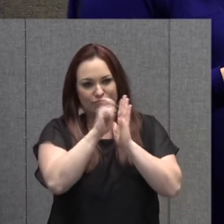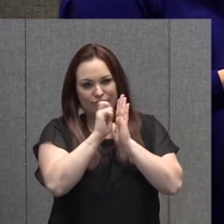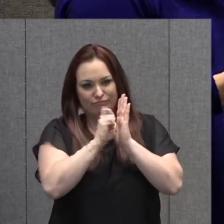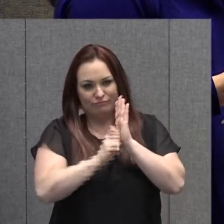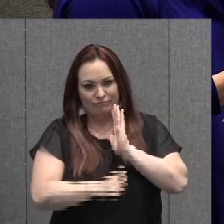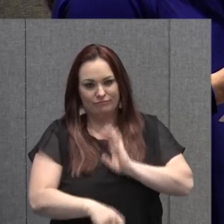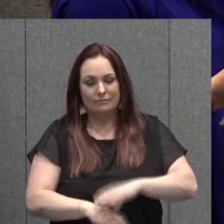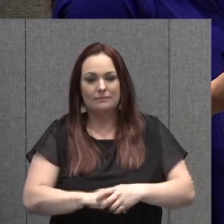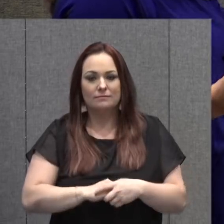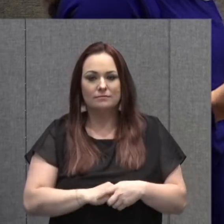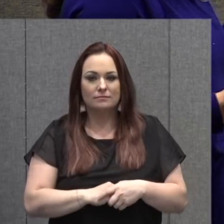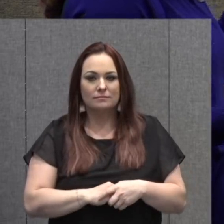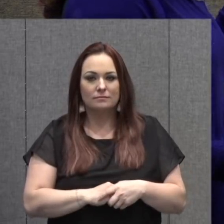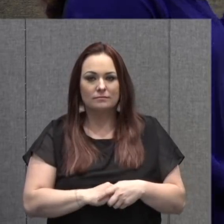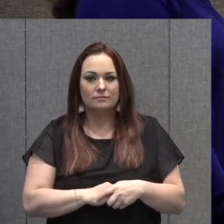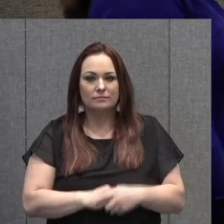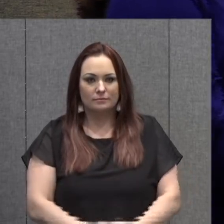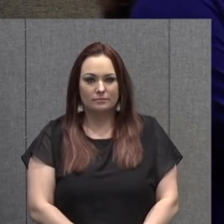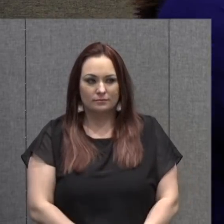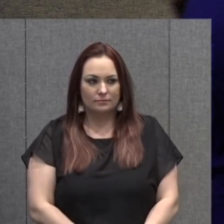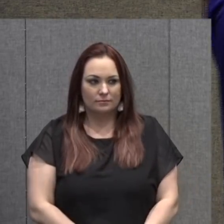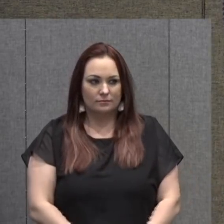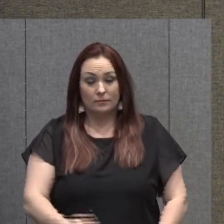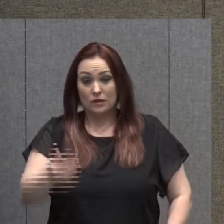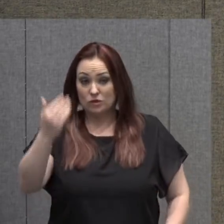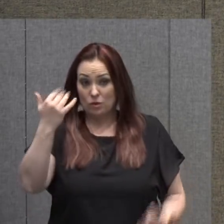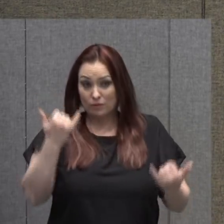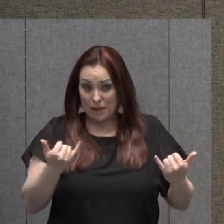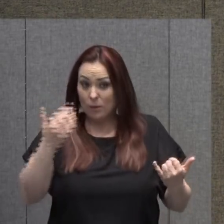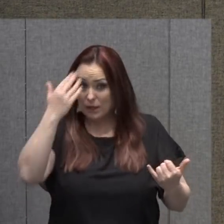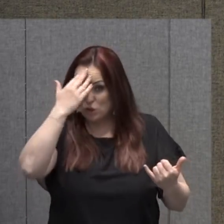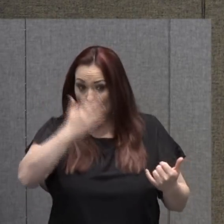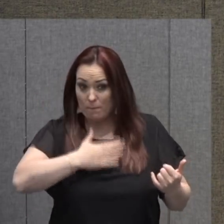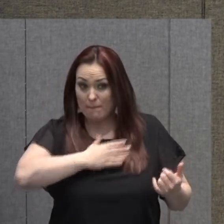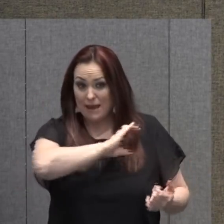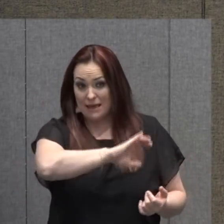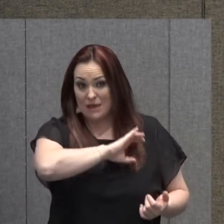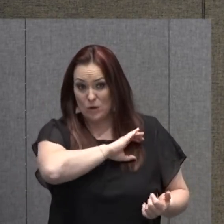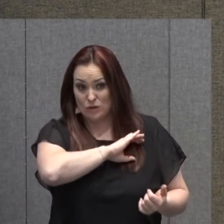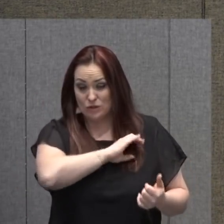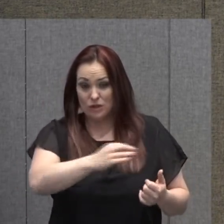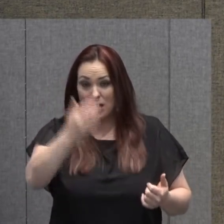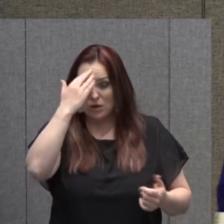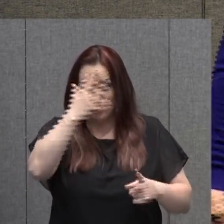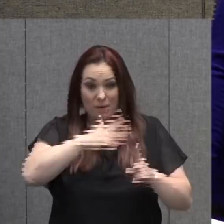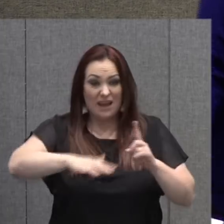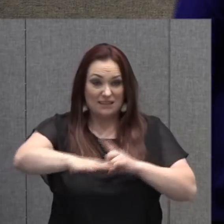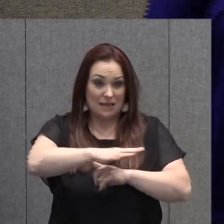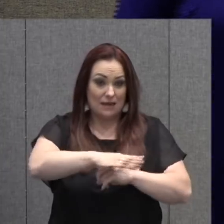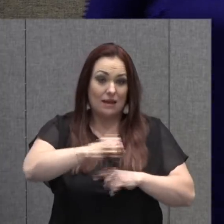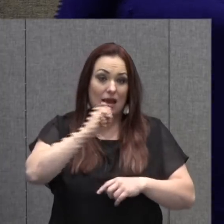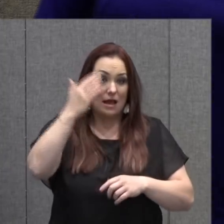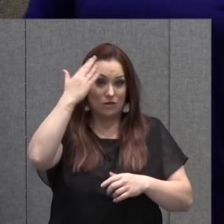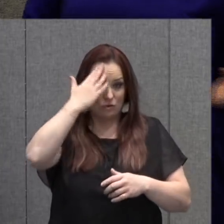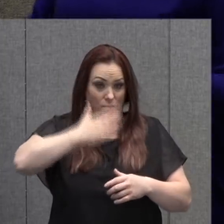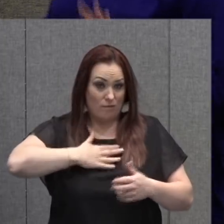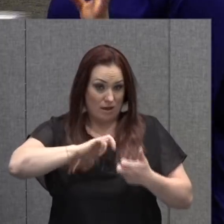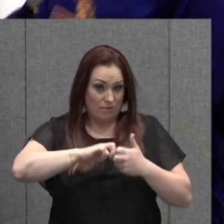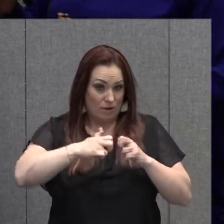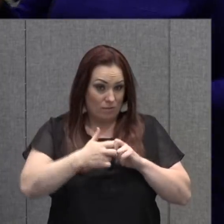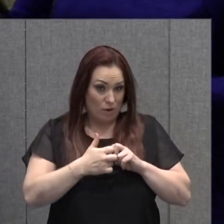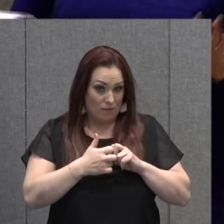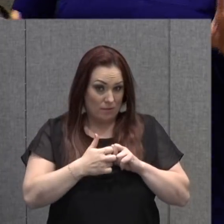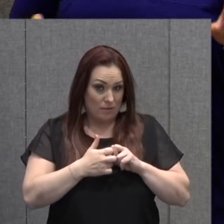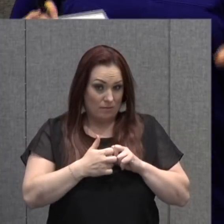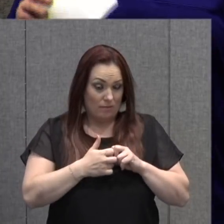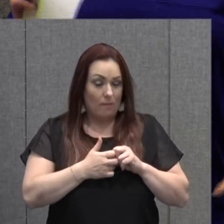All right, so I know who my characters are. I know my setting, I know my problem. I'll get to